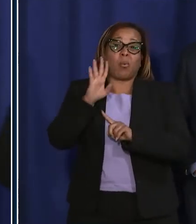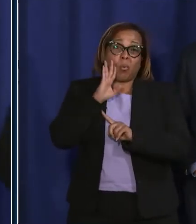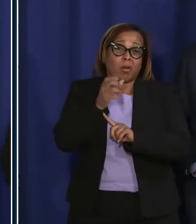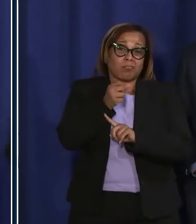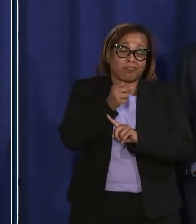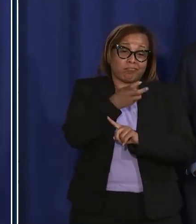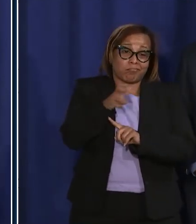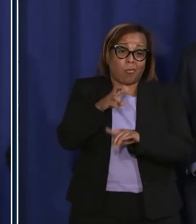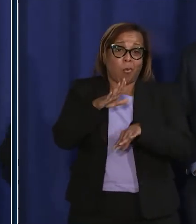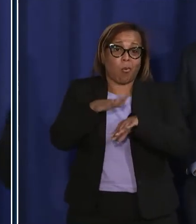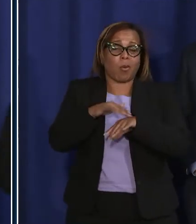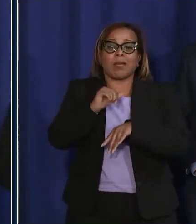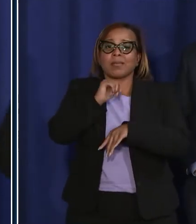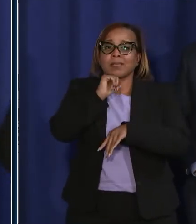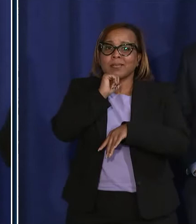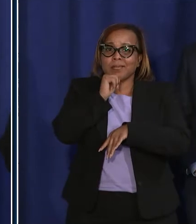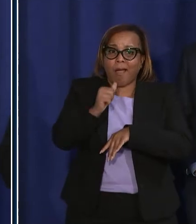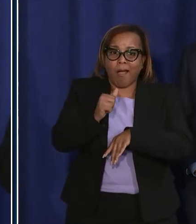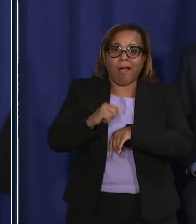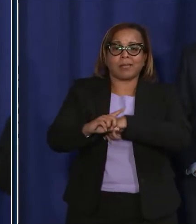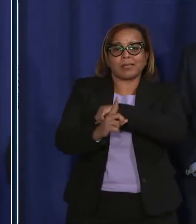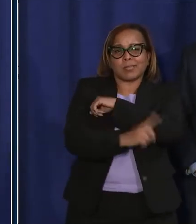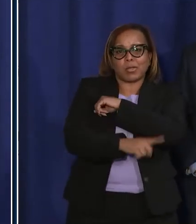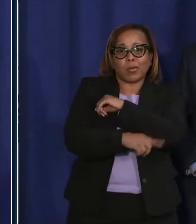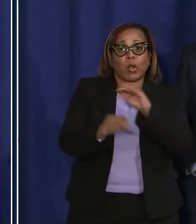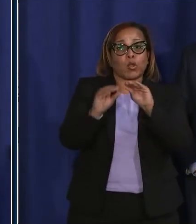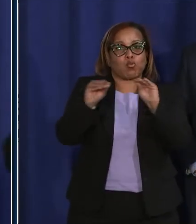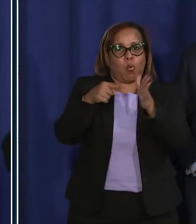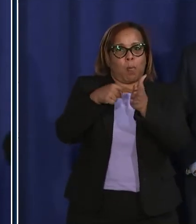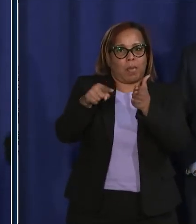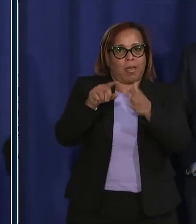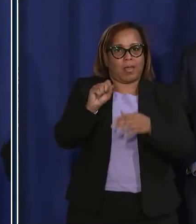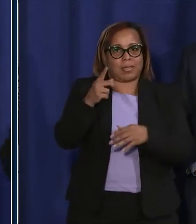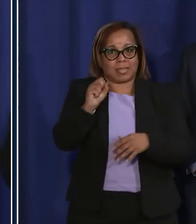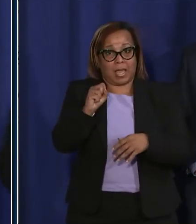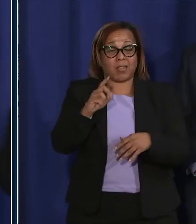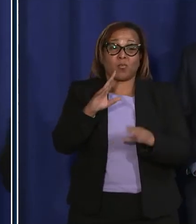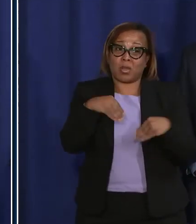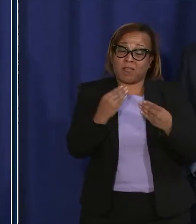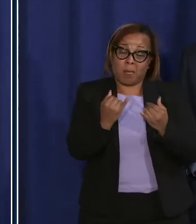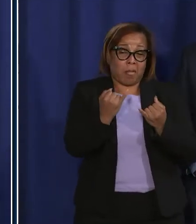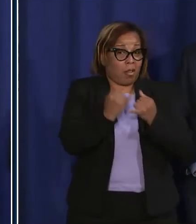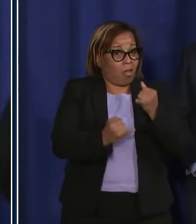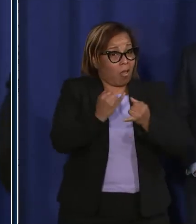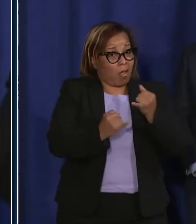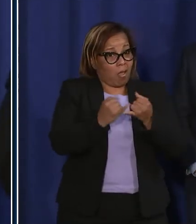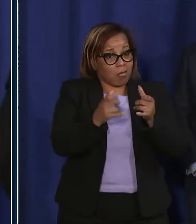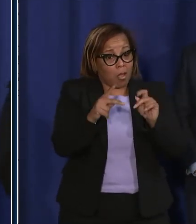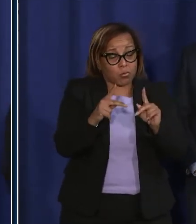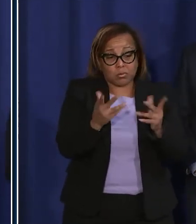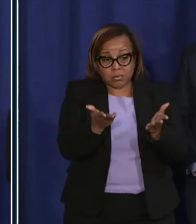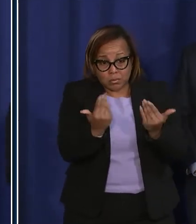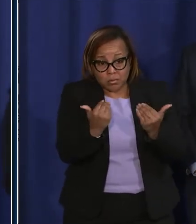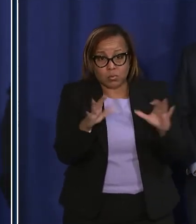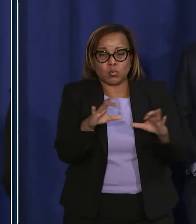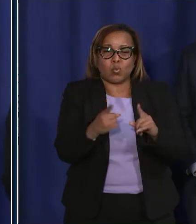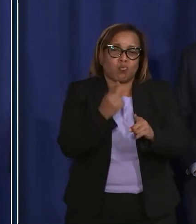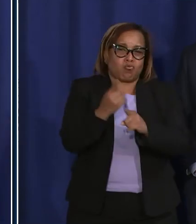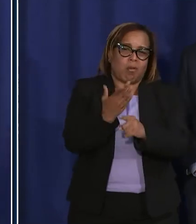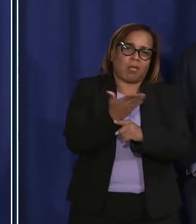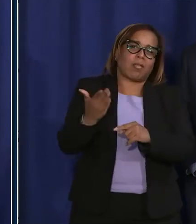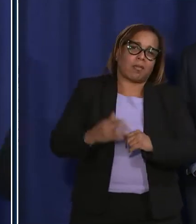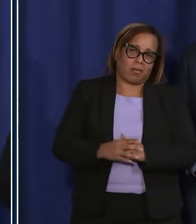a non-disciplinary, no-pay status, but we're still going to give them one last opportunity to do the right